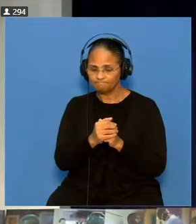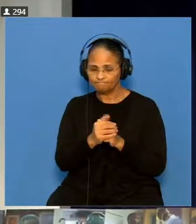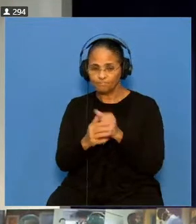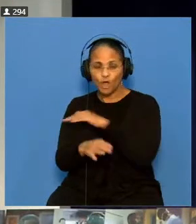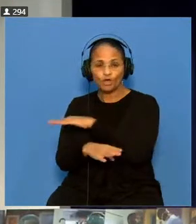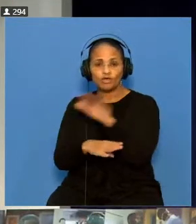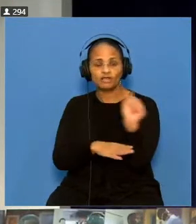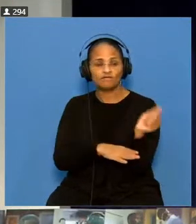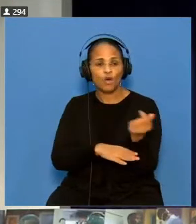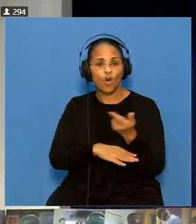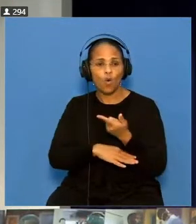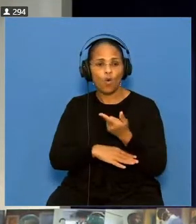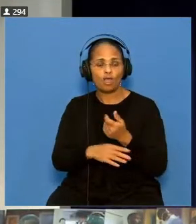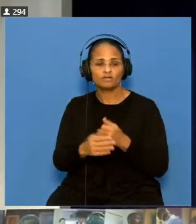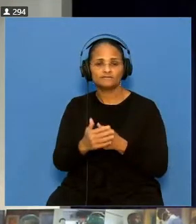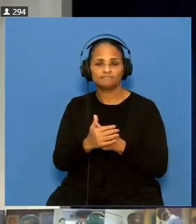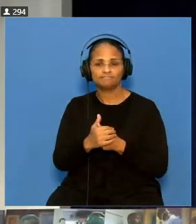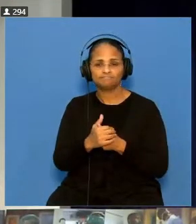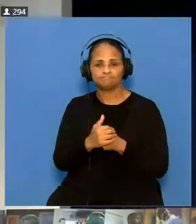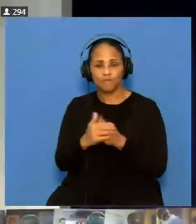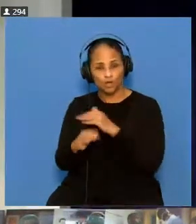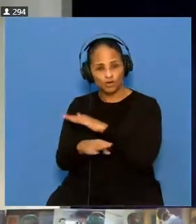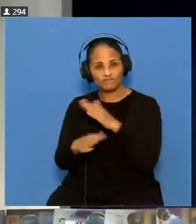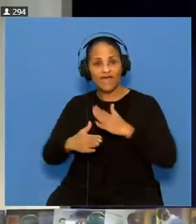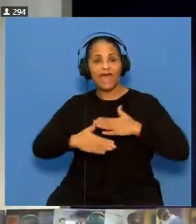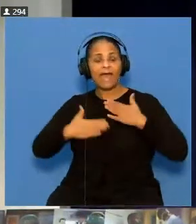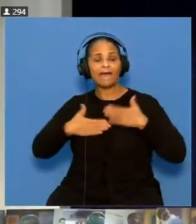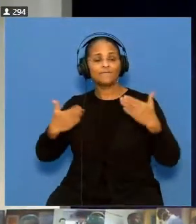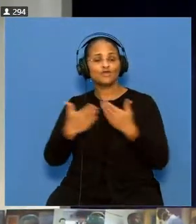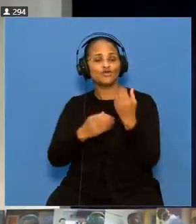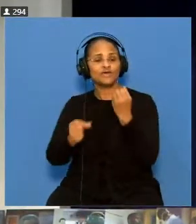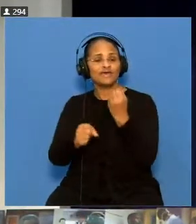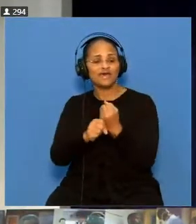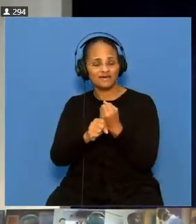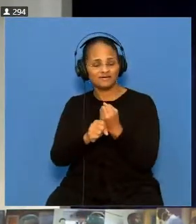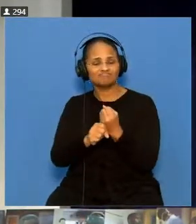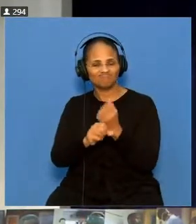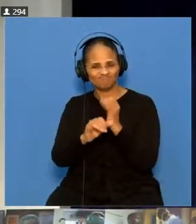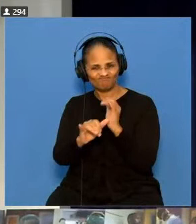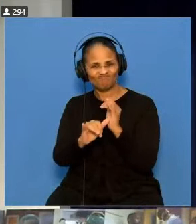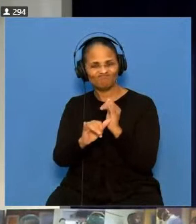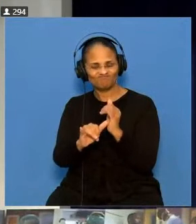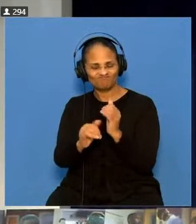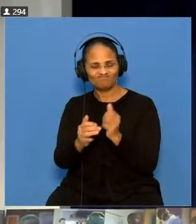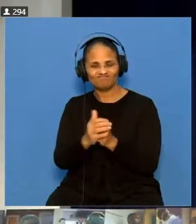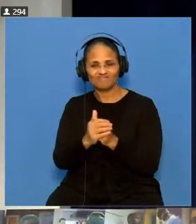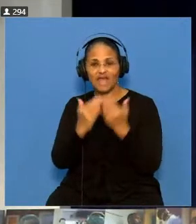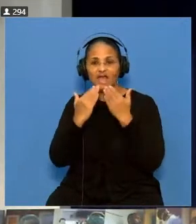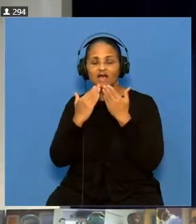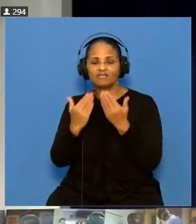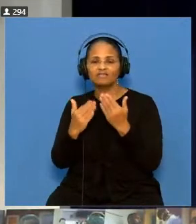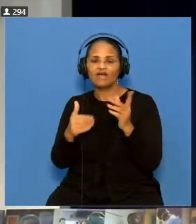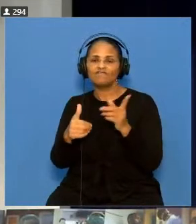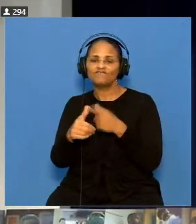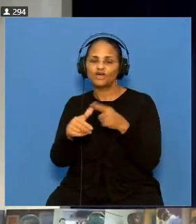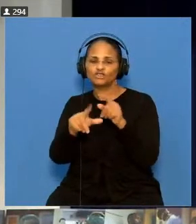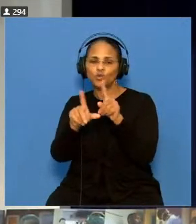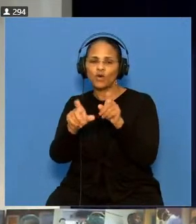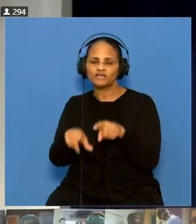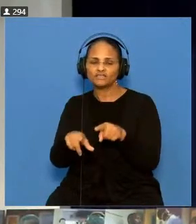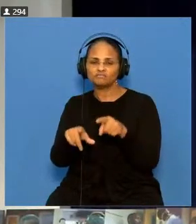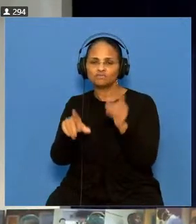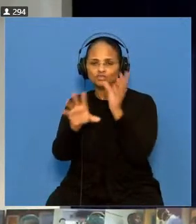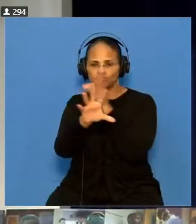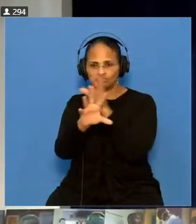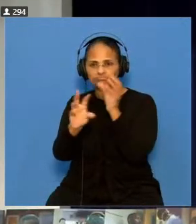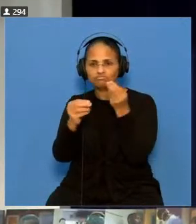Good evening, everyone. Good evening. Happy New Year to everyone there. To you as well, Ms. Palacio. Thank you. My first question to the Honorable